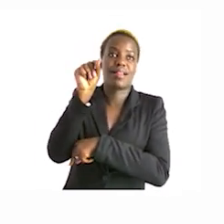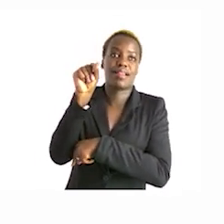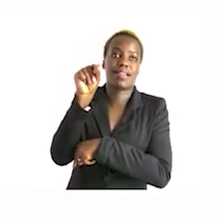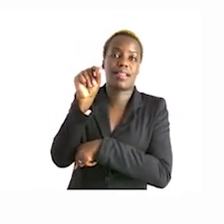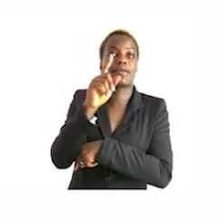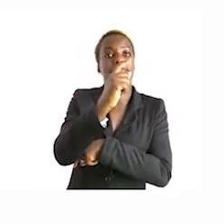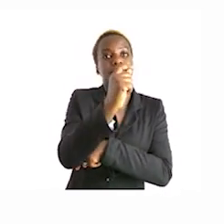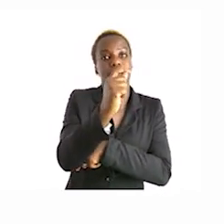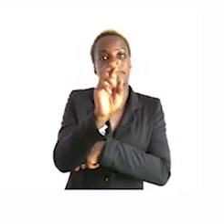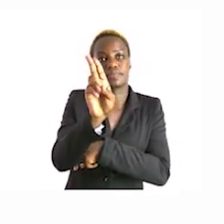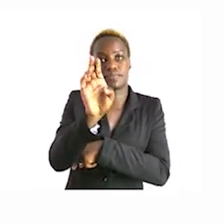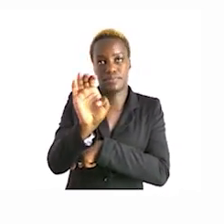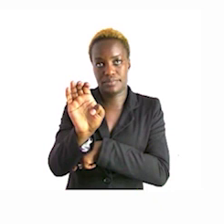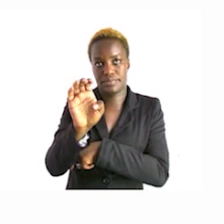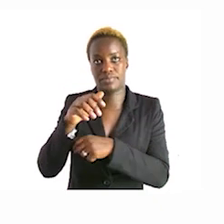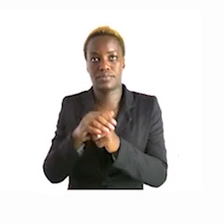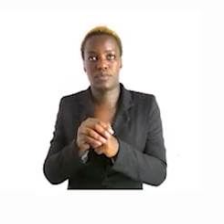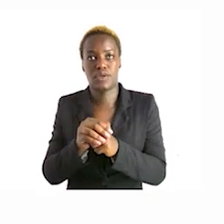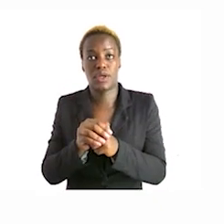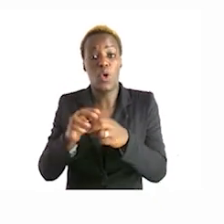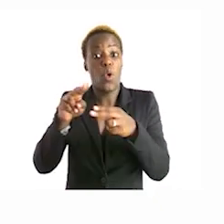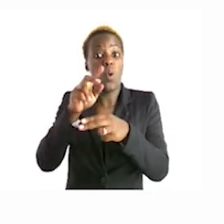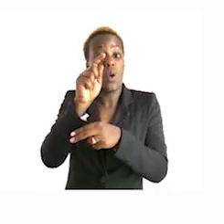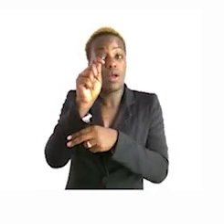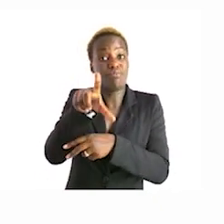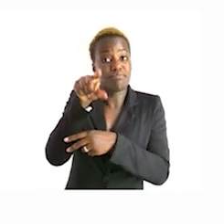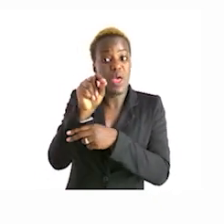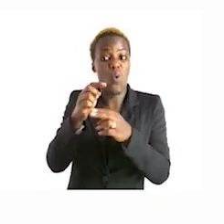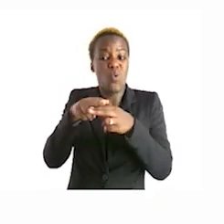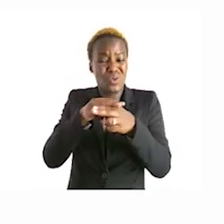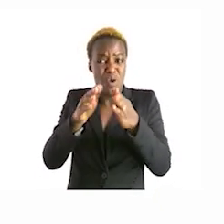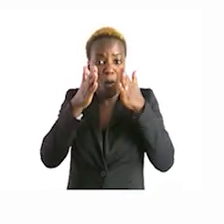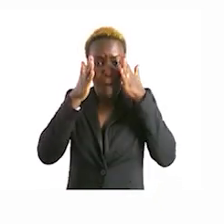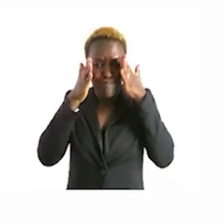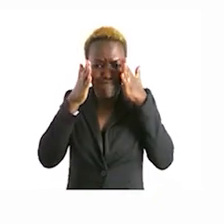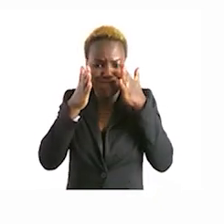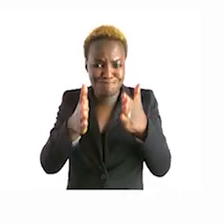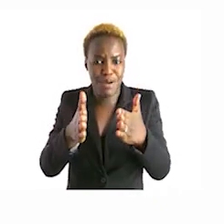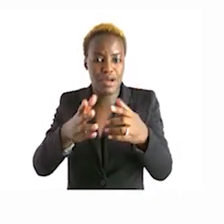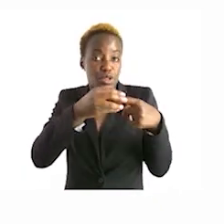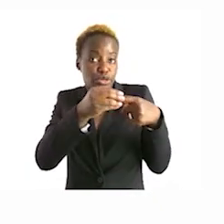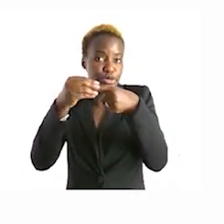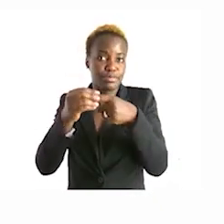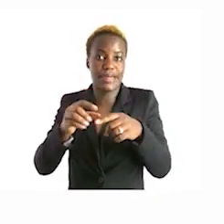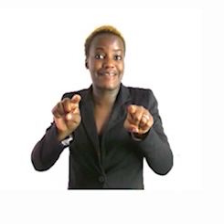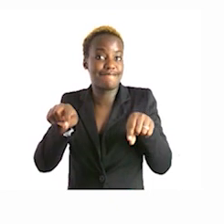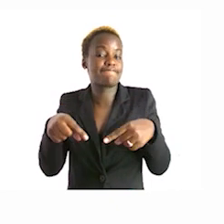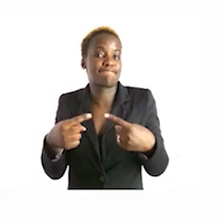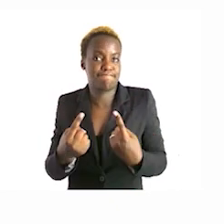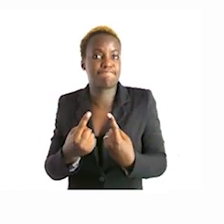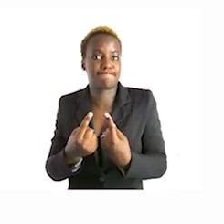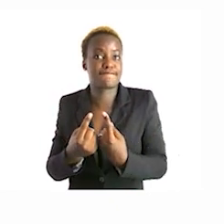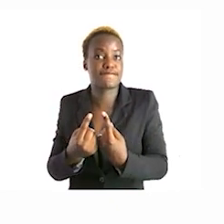the definite words. Now it's called the definite article. We use the word